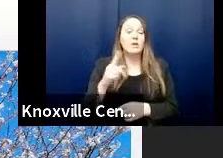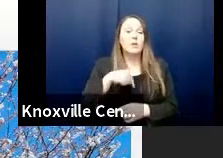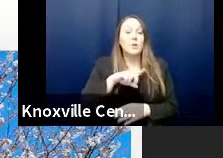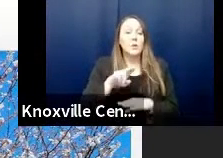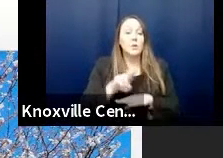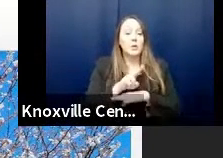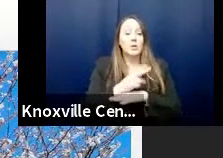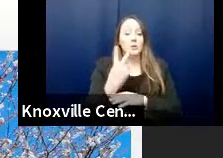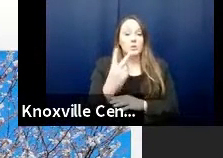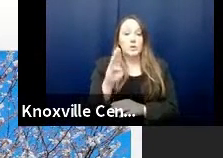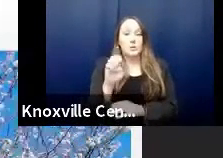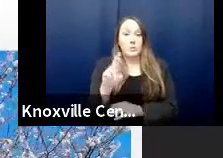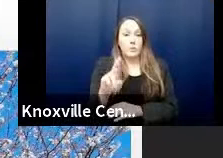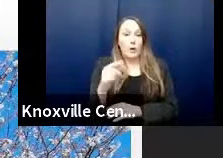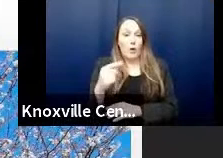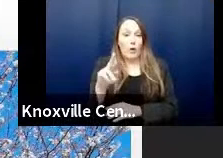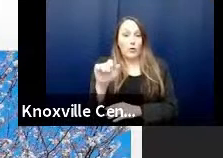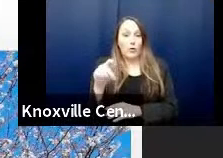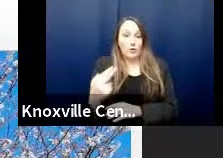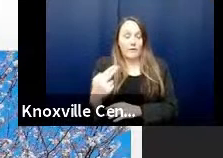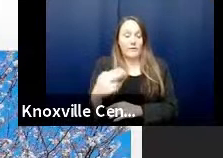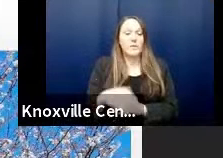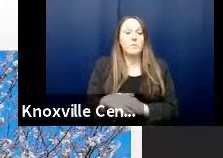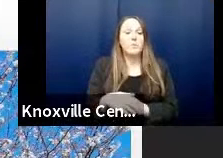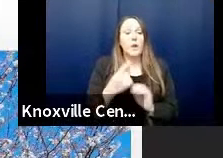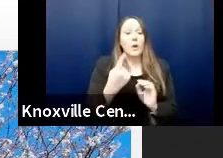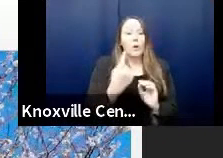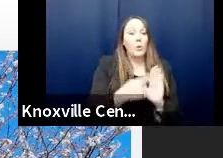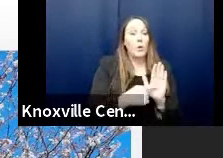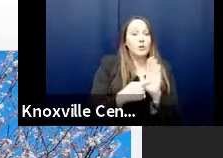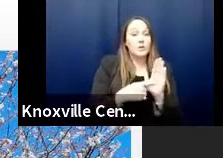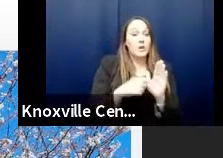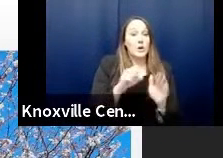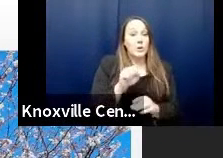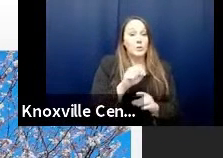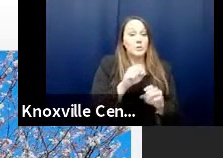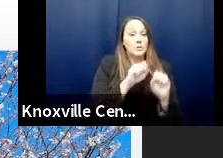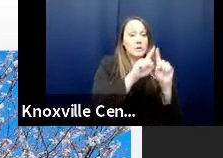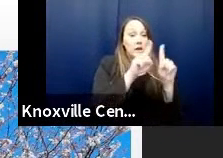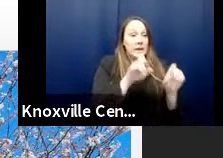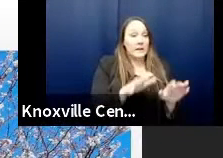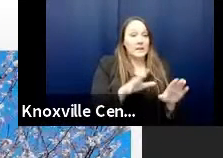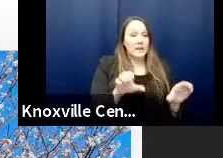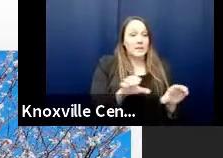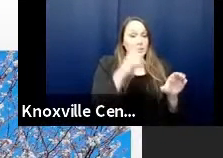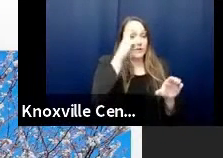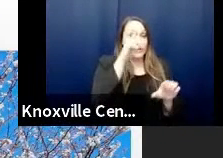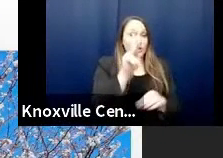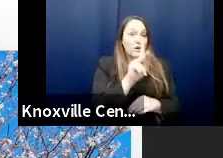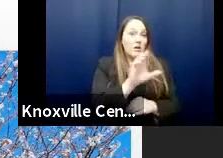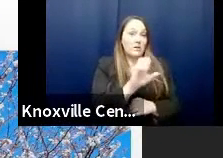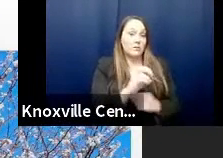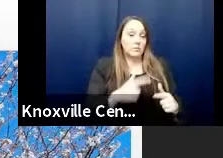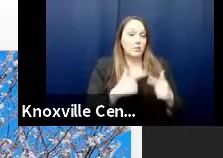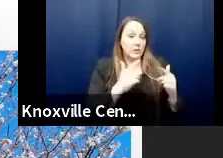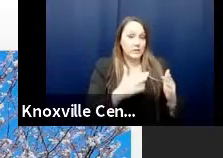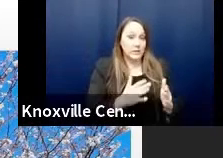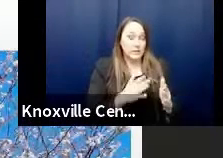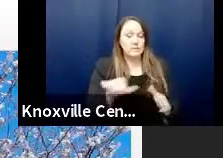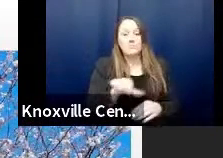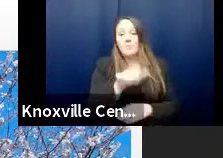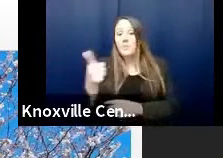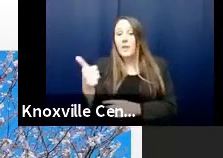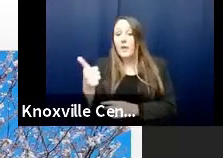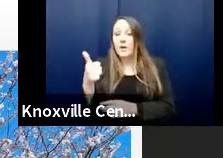utilizing 2 bar graphs. One that shows a sample of the tests conducted for Knox County residents, and another for